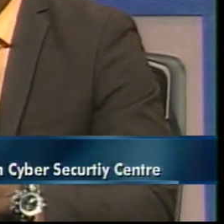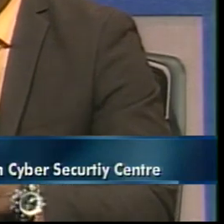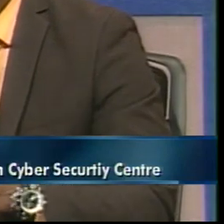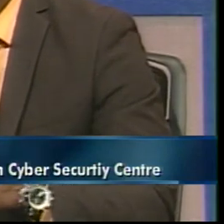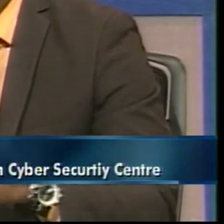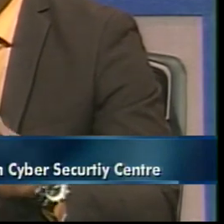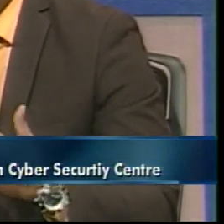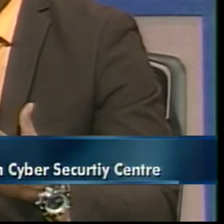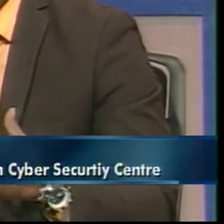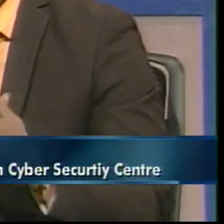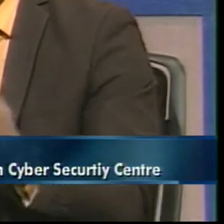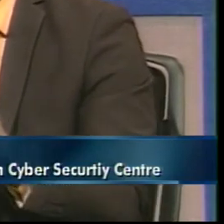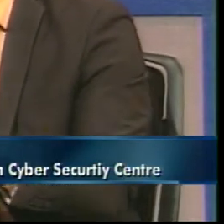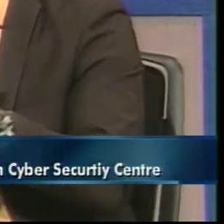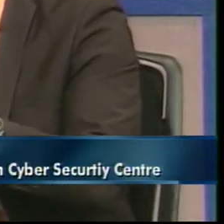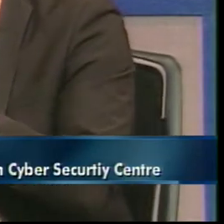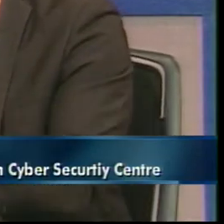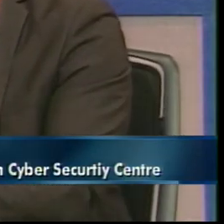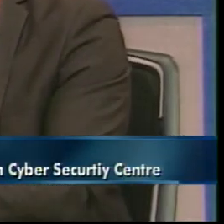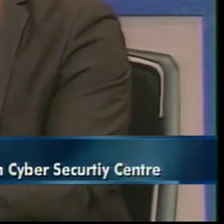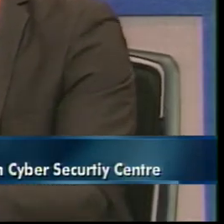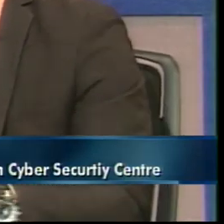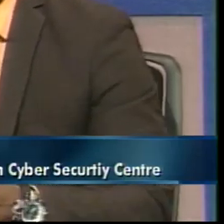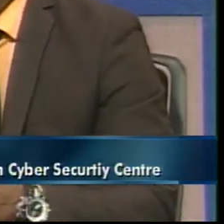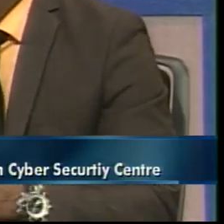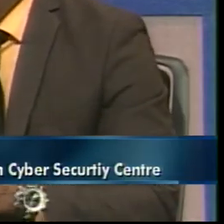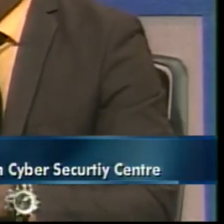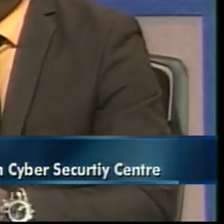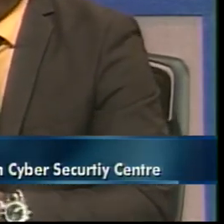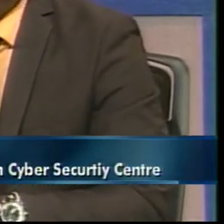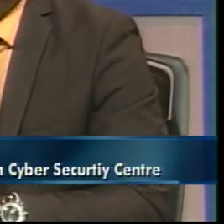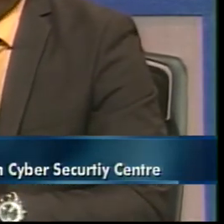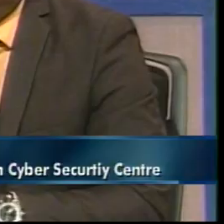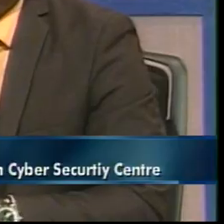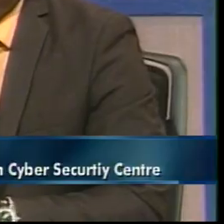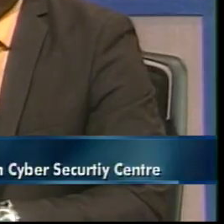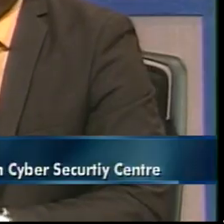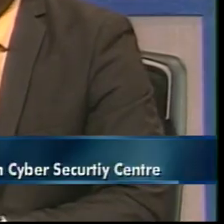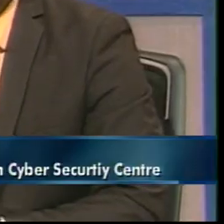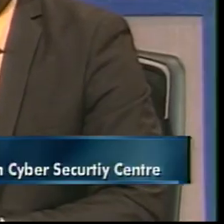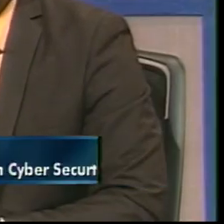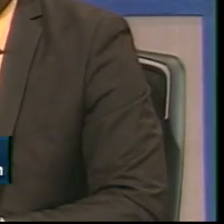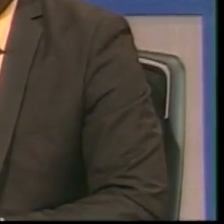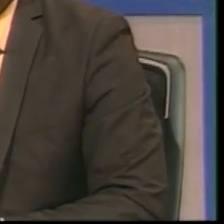world threat. We shouldn't have to wait till something happens to then take this threat seriously.